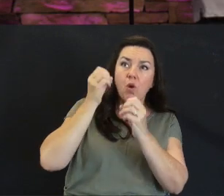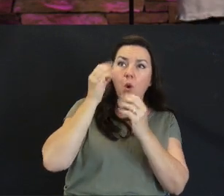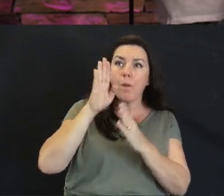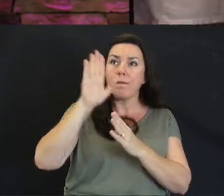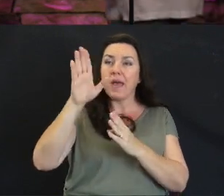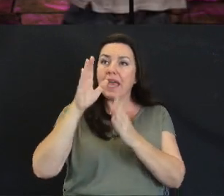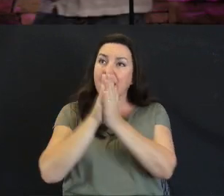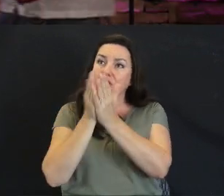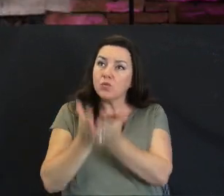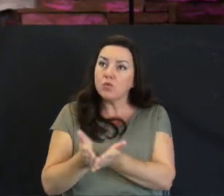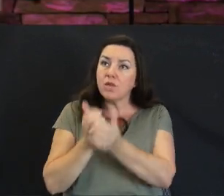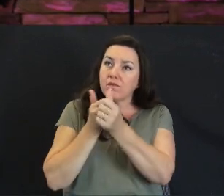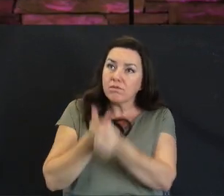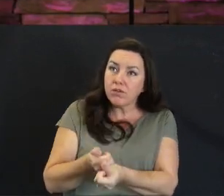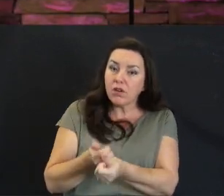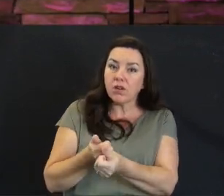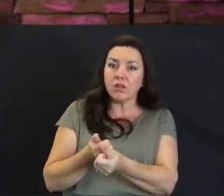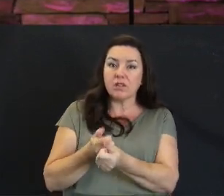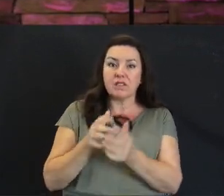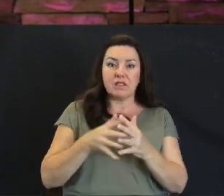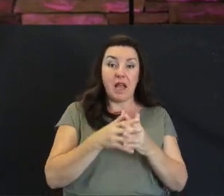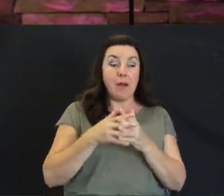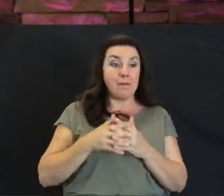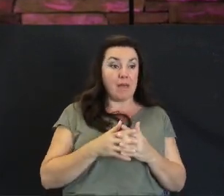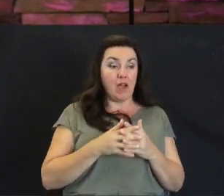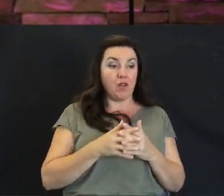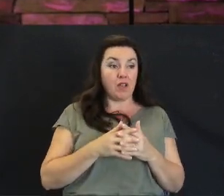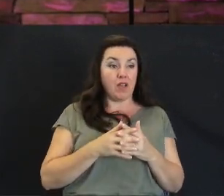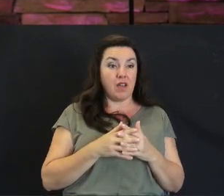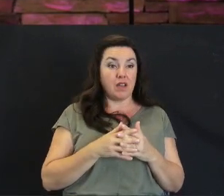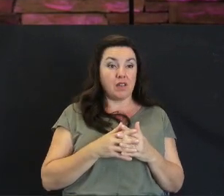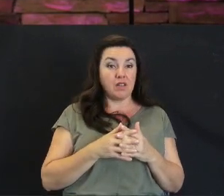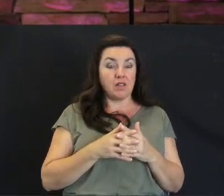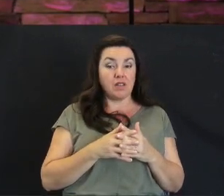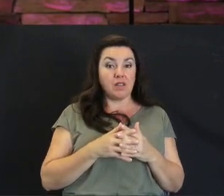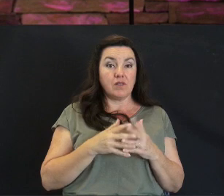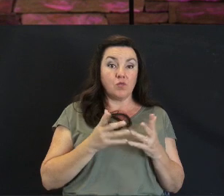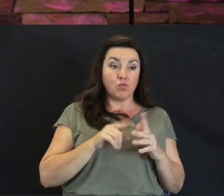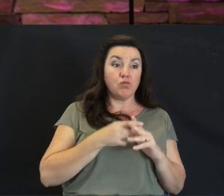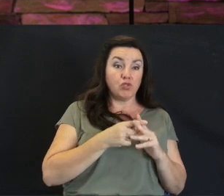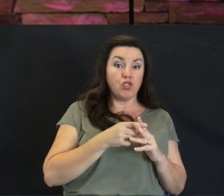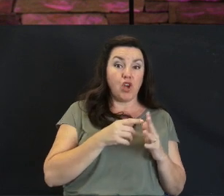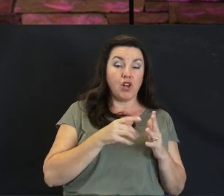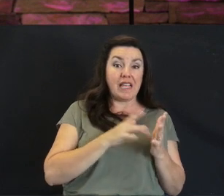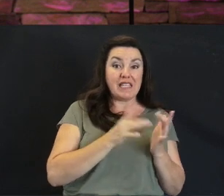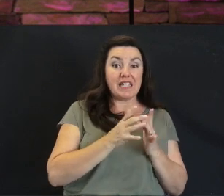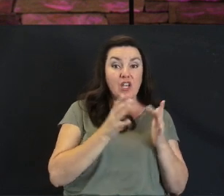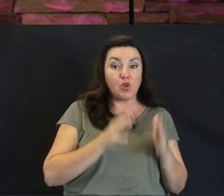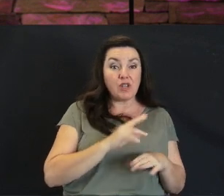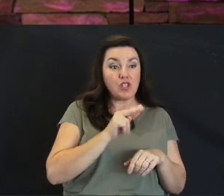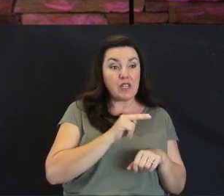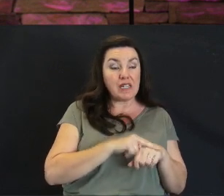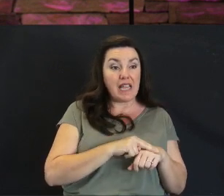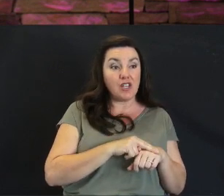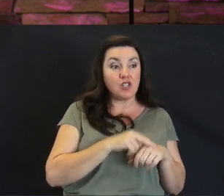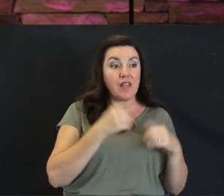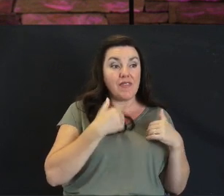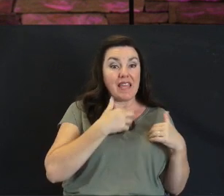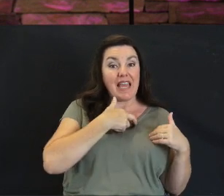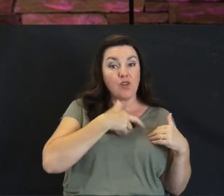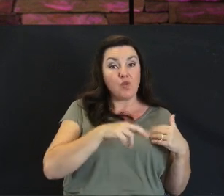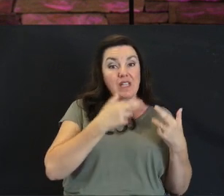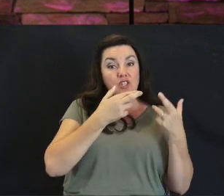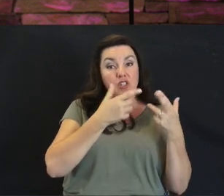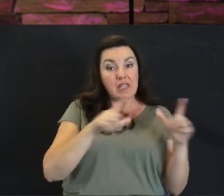When they obey His word And again, America was not started as a Christian nation We were started as a nation that had religious